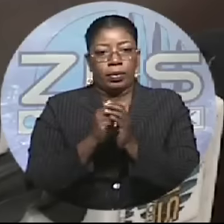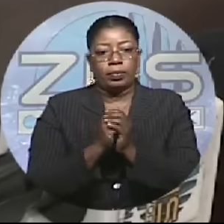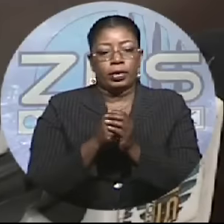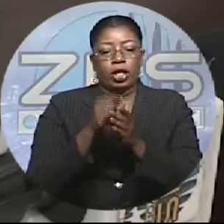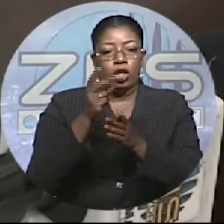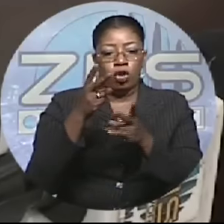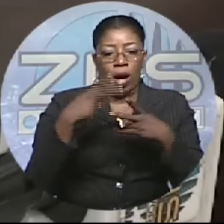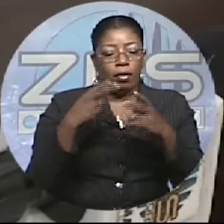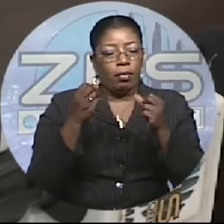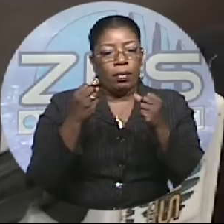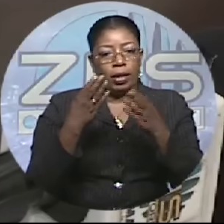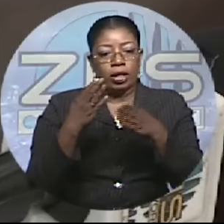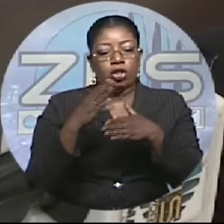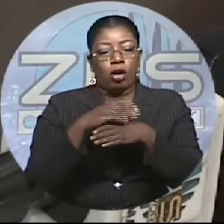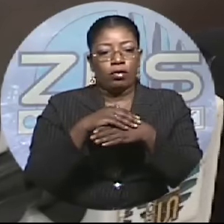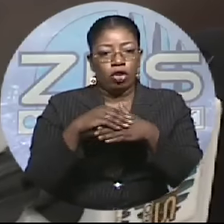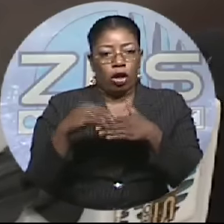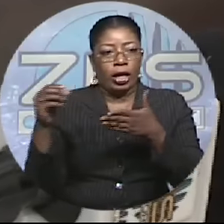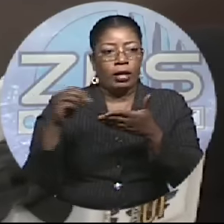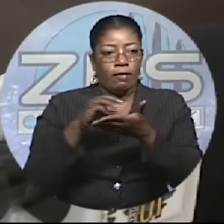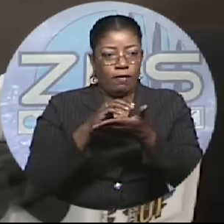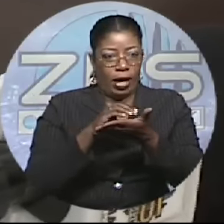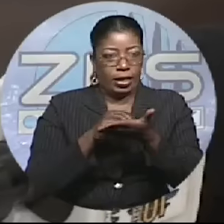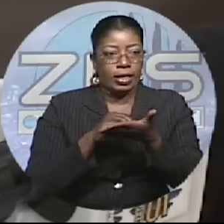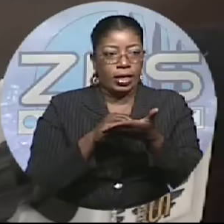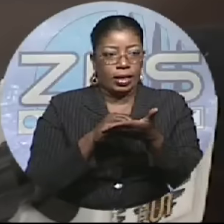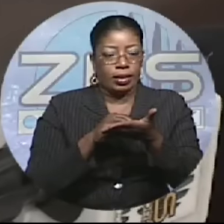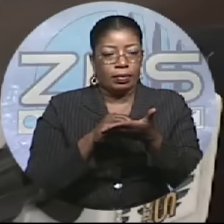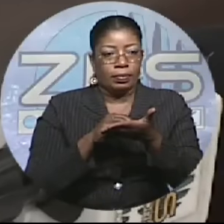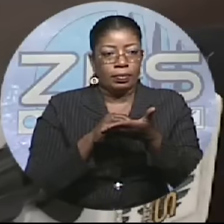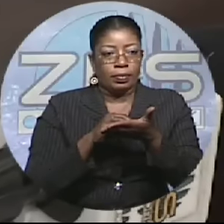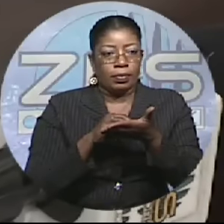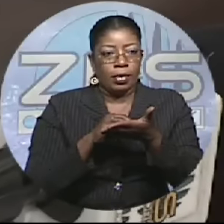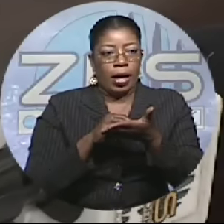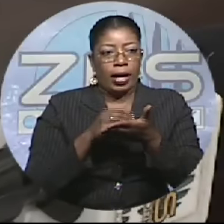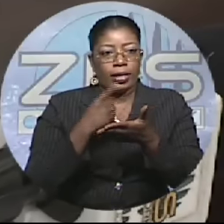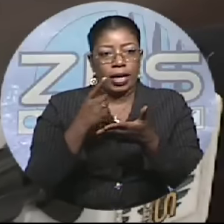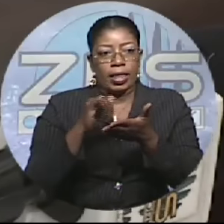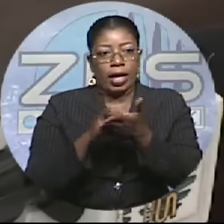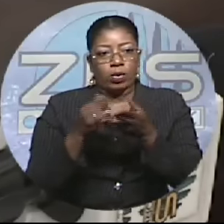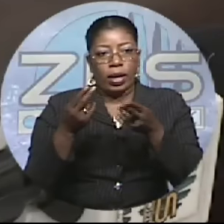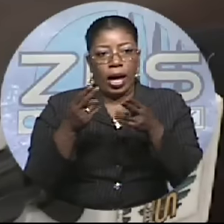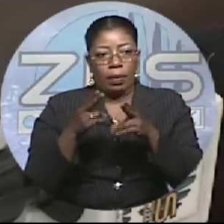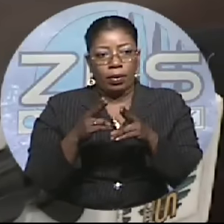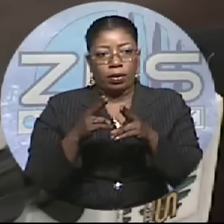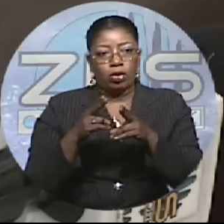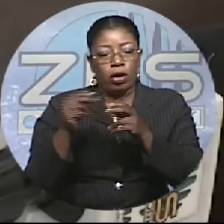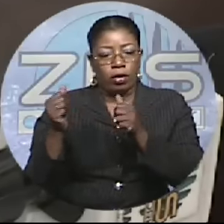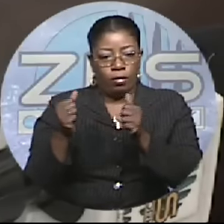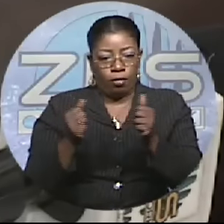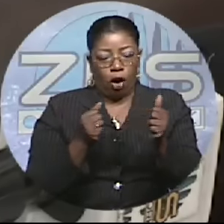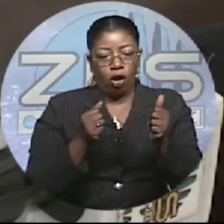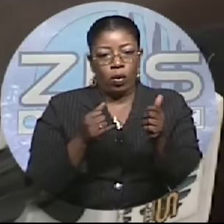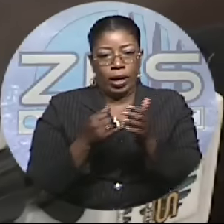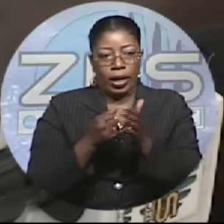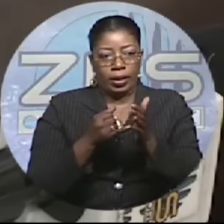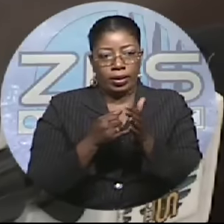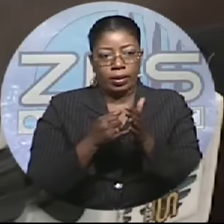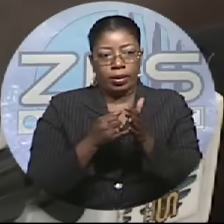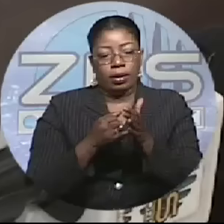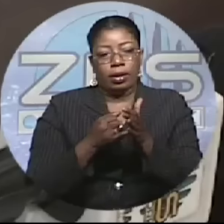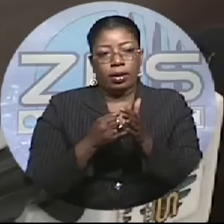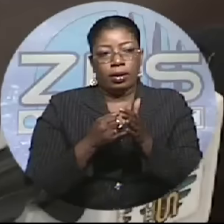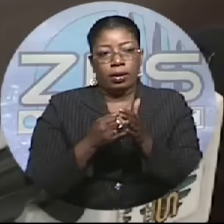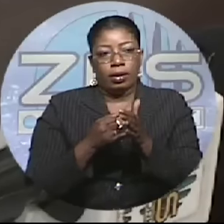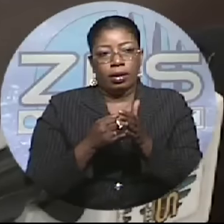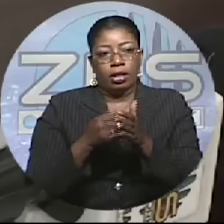it's owed, then certainly you ought to be following what's happening. I would say not only following, but I would trust